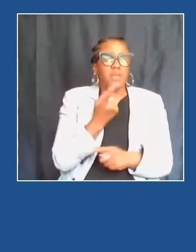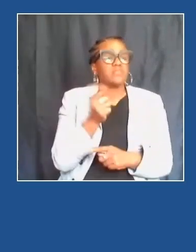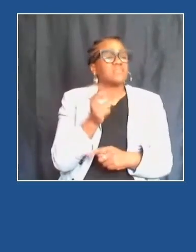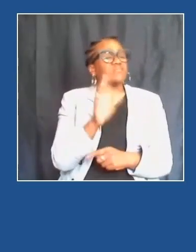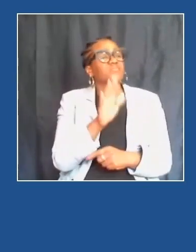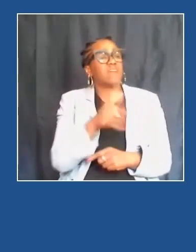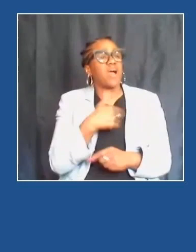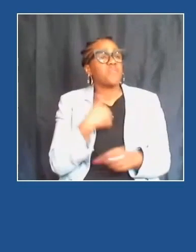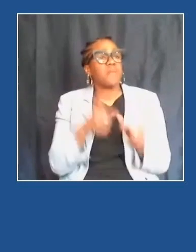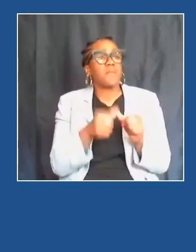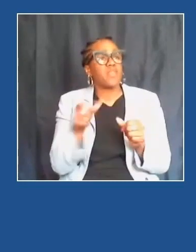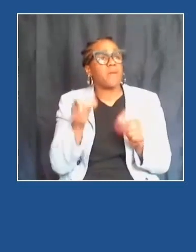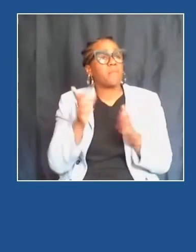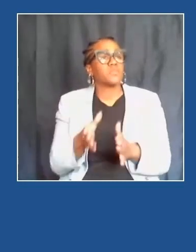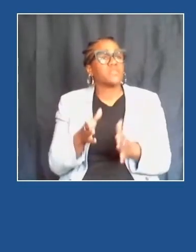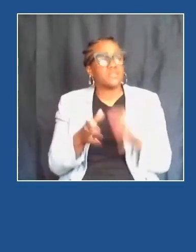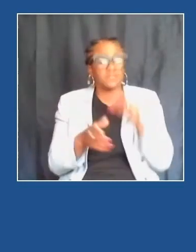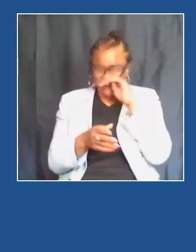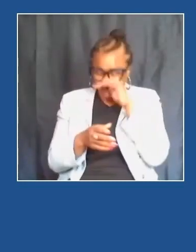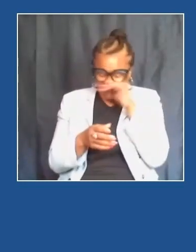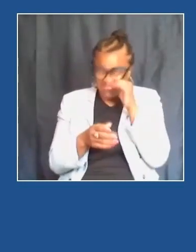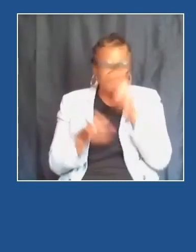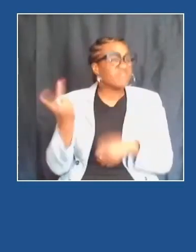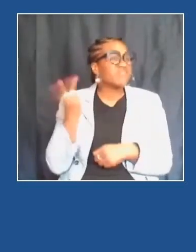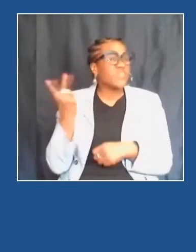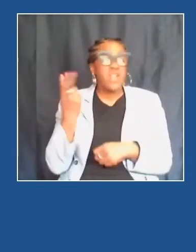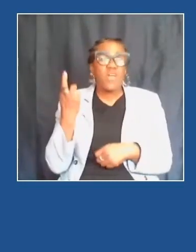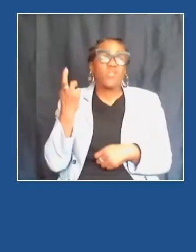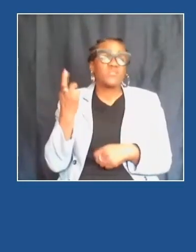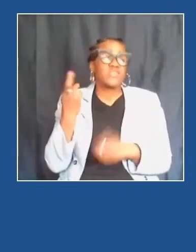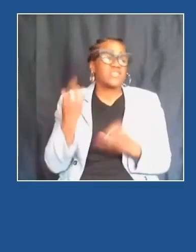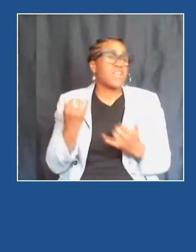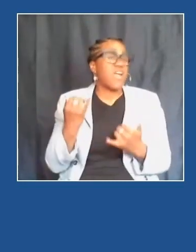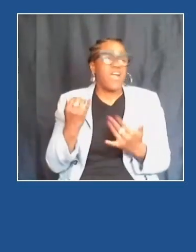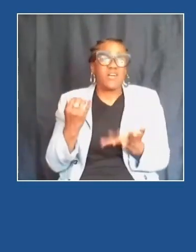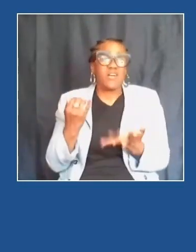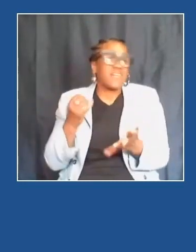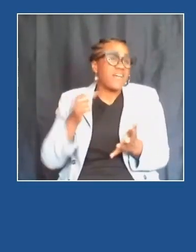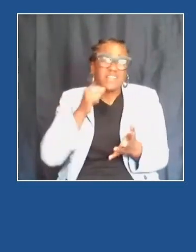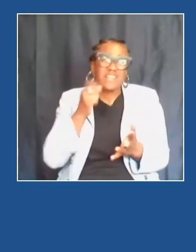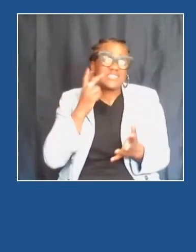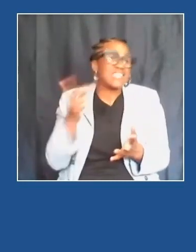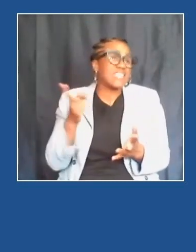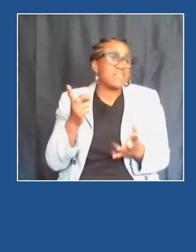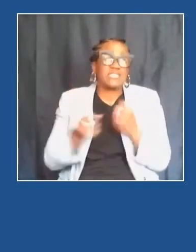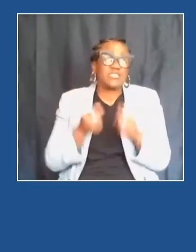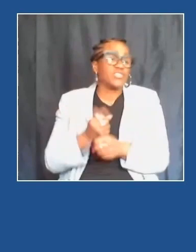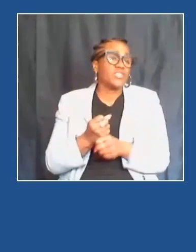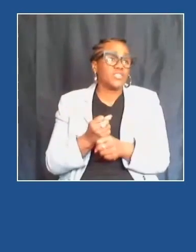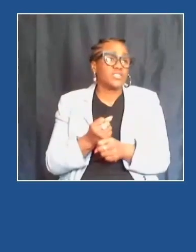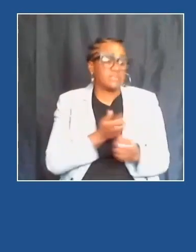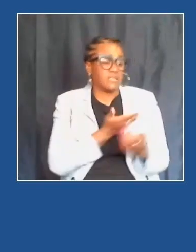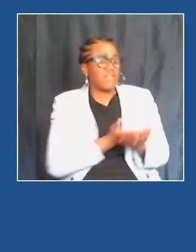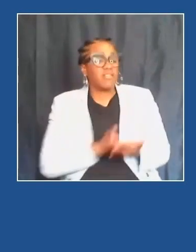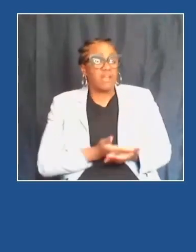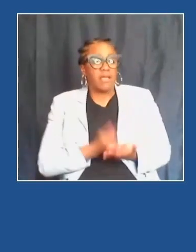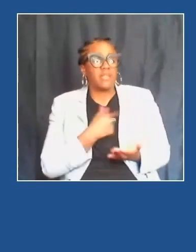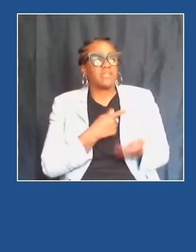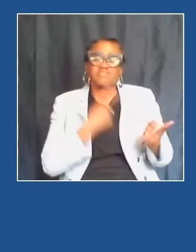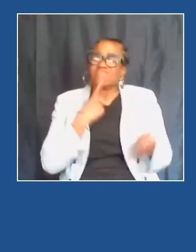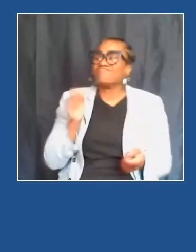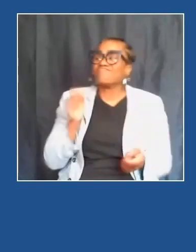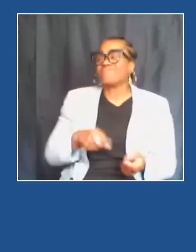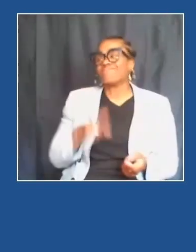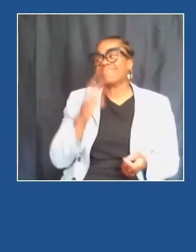remembering so-and-so. We were such close friends, and now, we haven't seen each other now in years. And the person says, oh, yeah, that's sad. That's